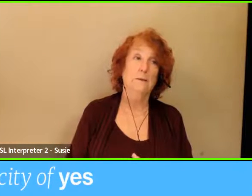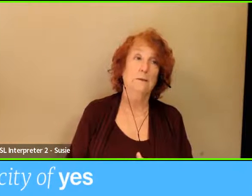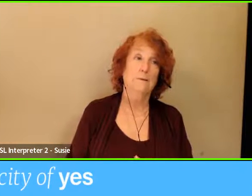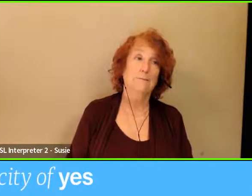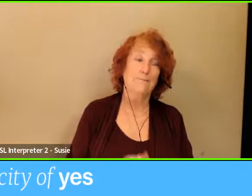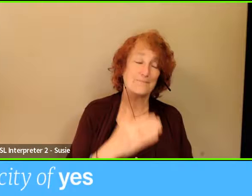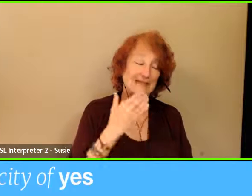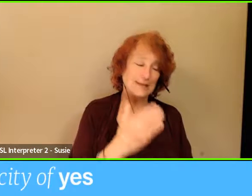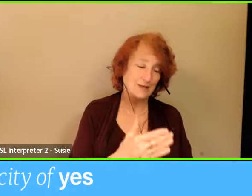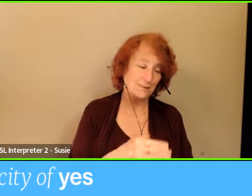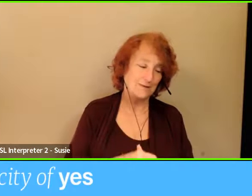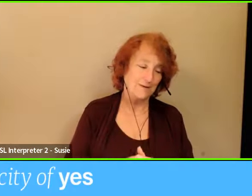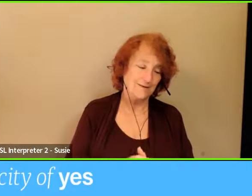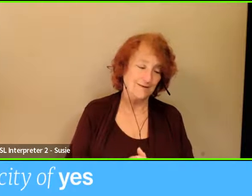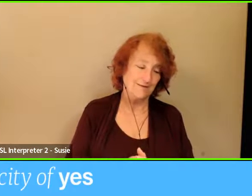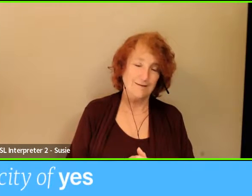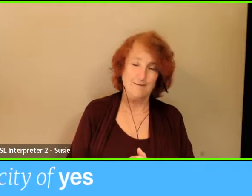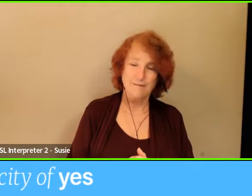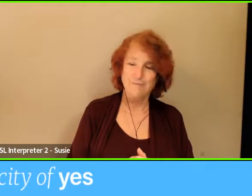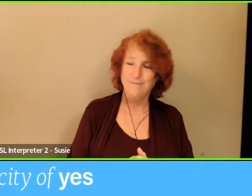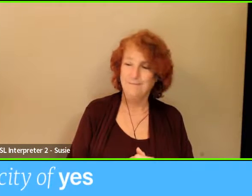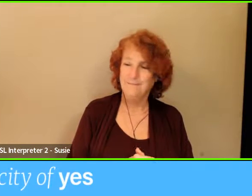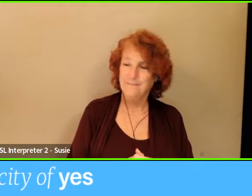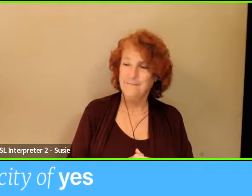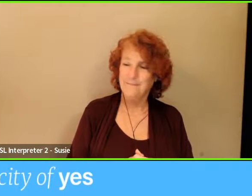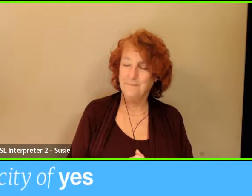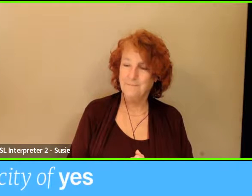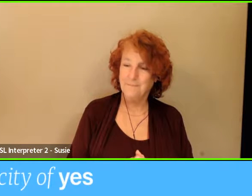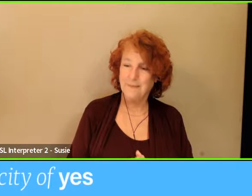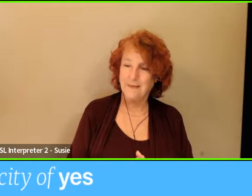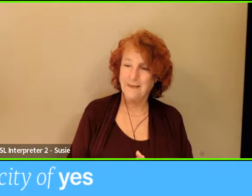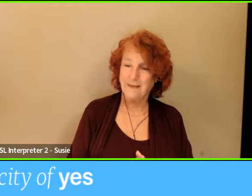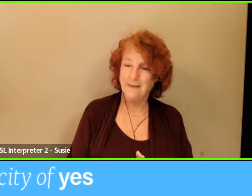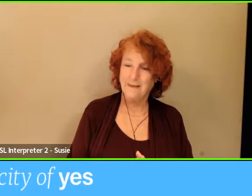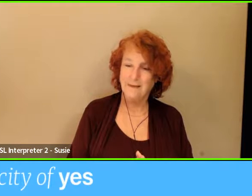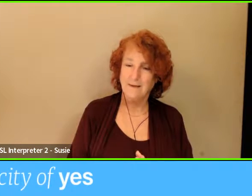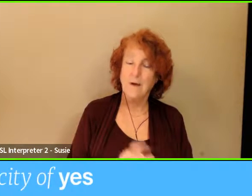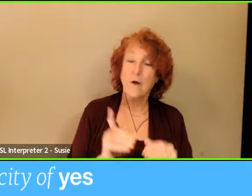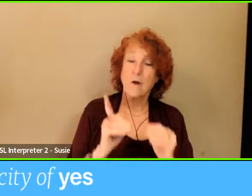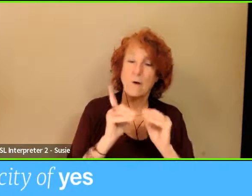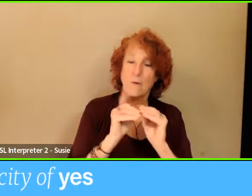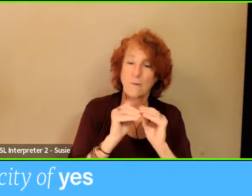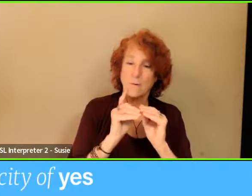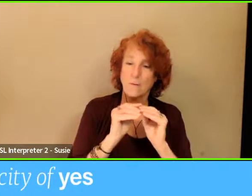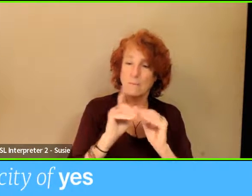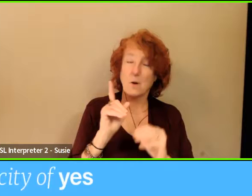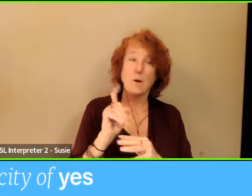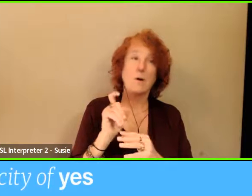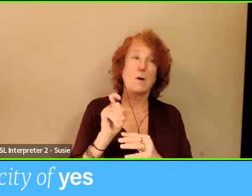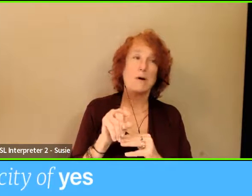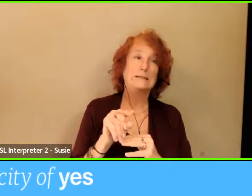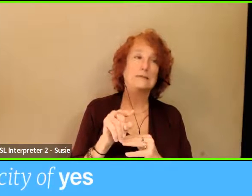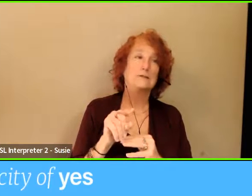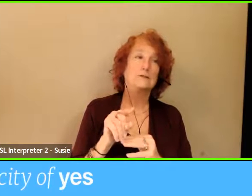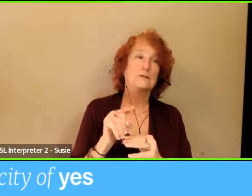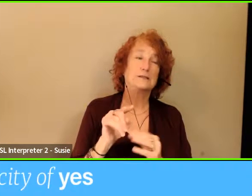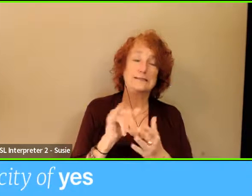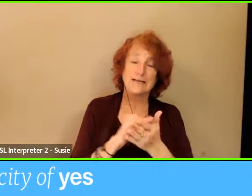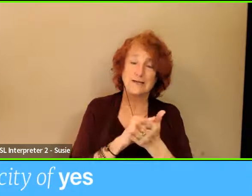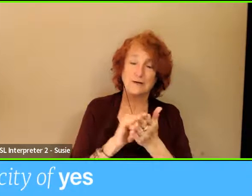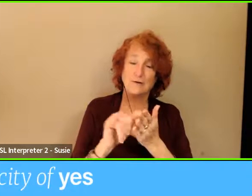Thank you. So we're gonna do one more question. So New York